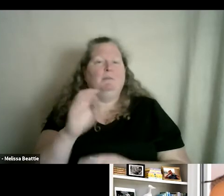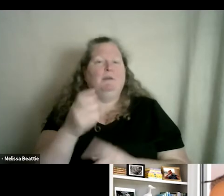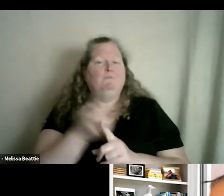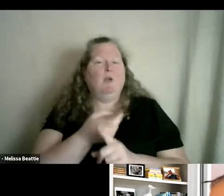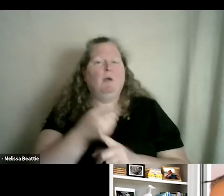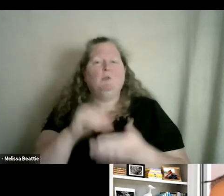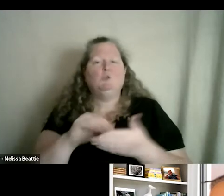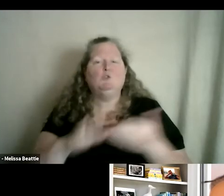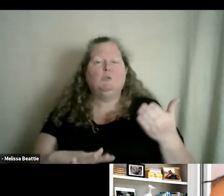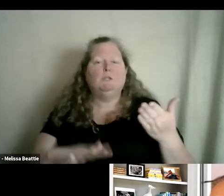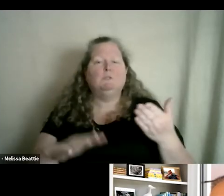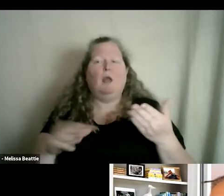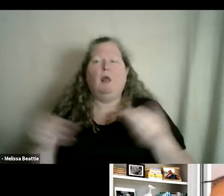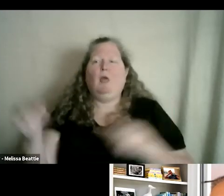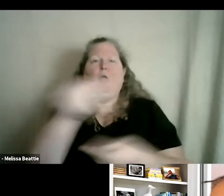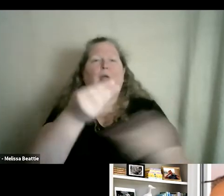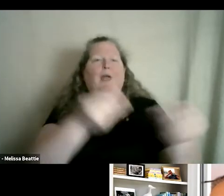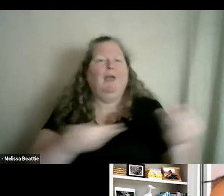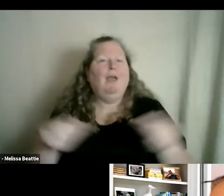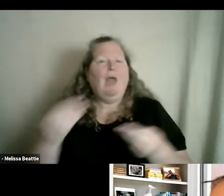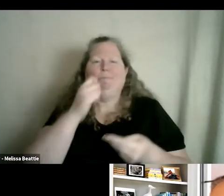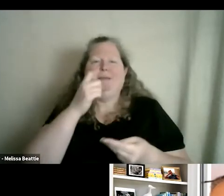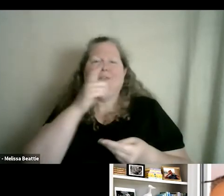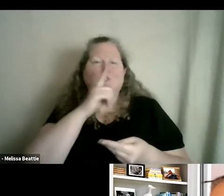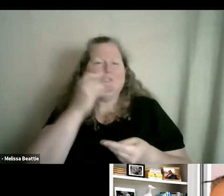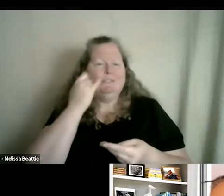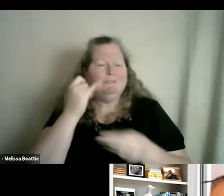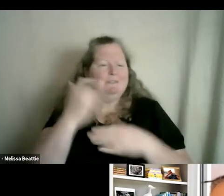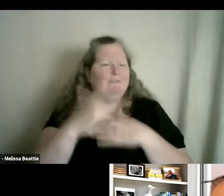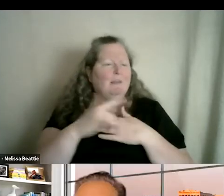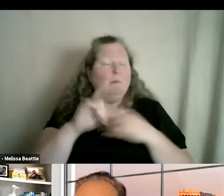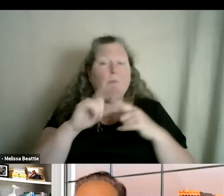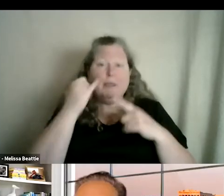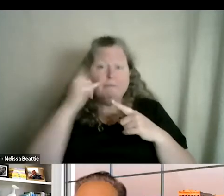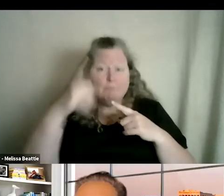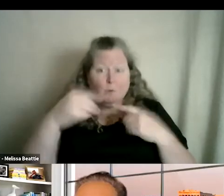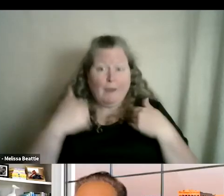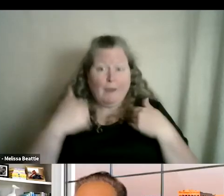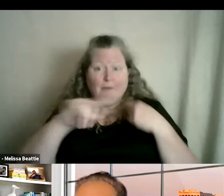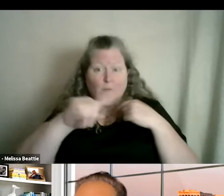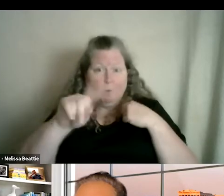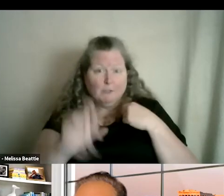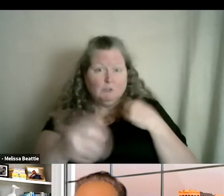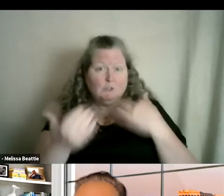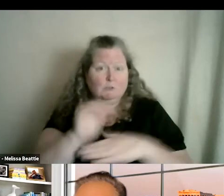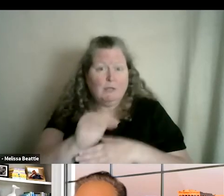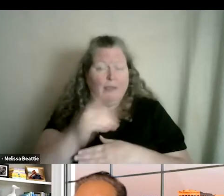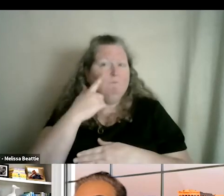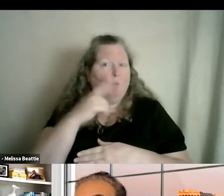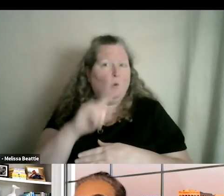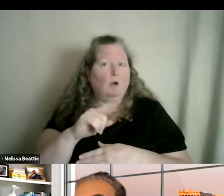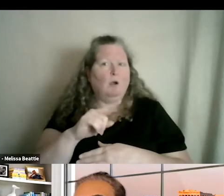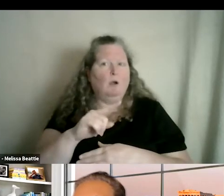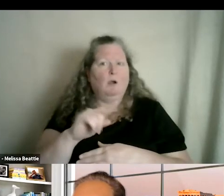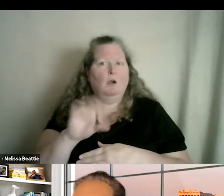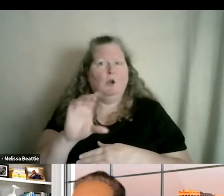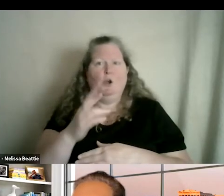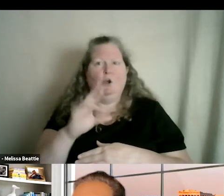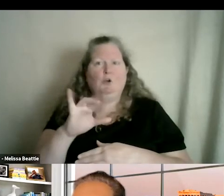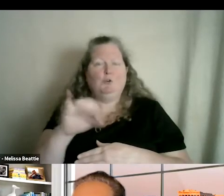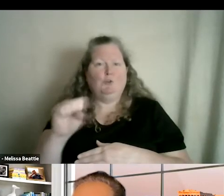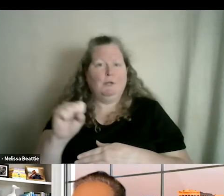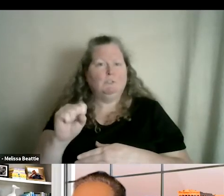if they have that up or if that's available, but if you've got a question tonight for Chris, please pop it up in